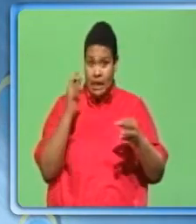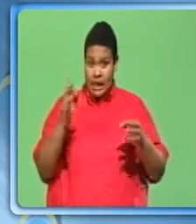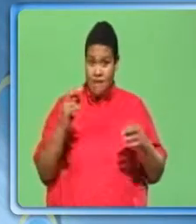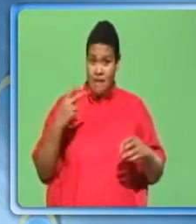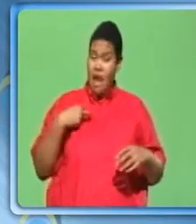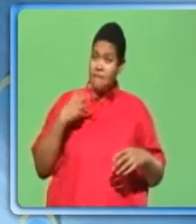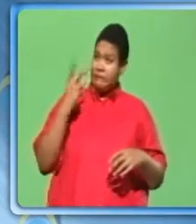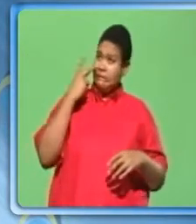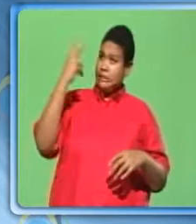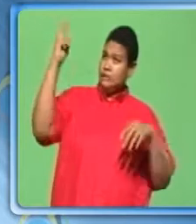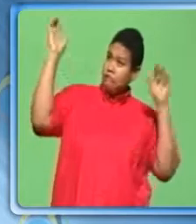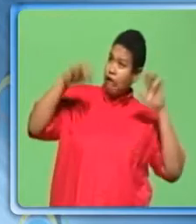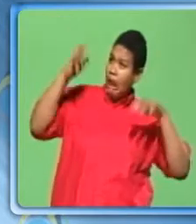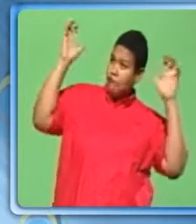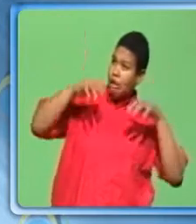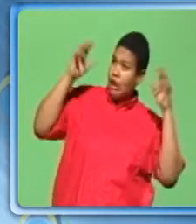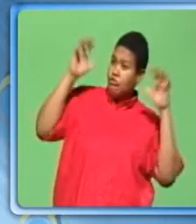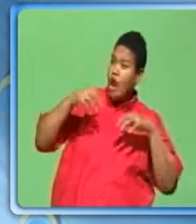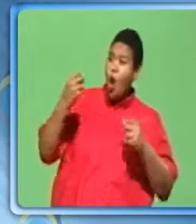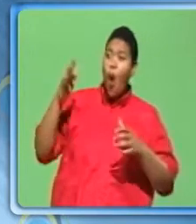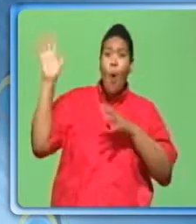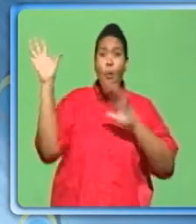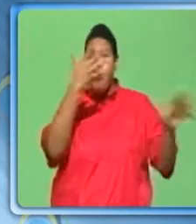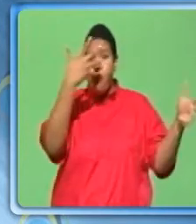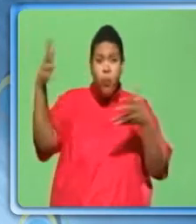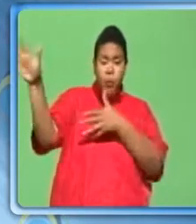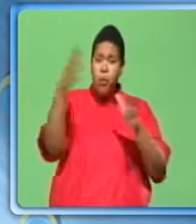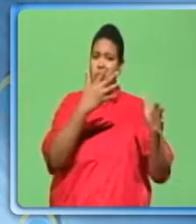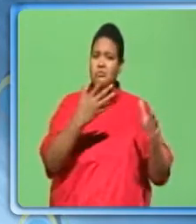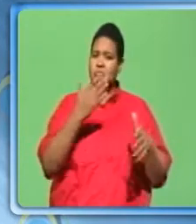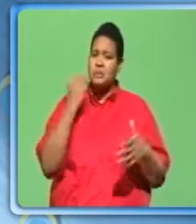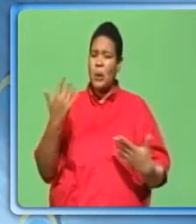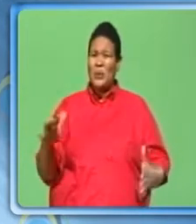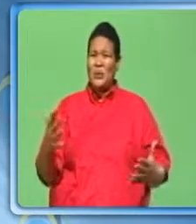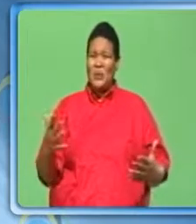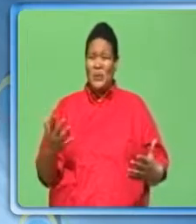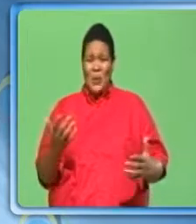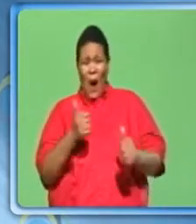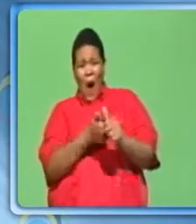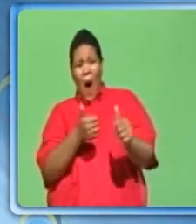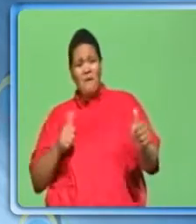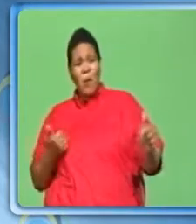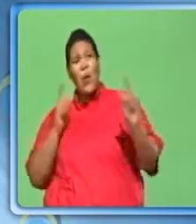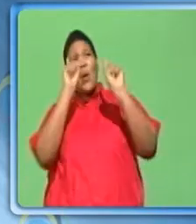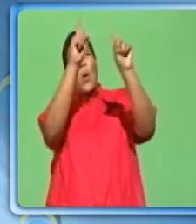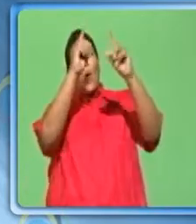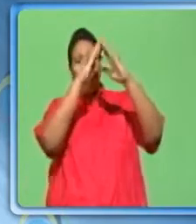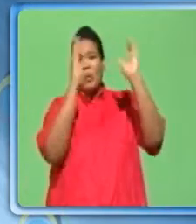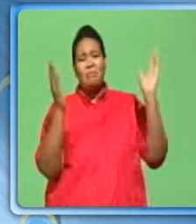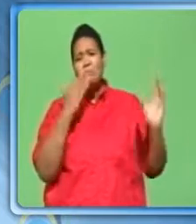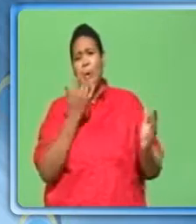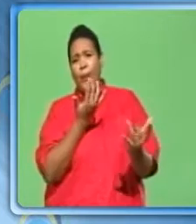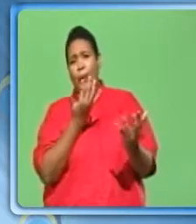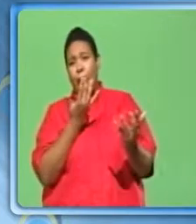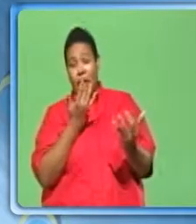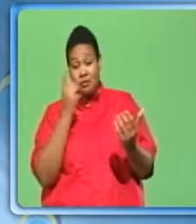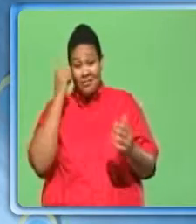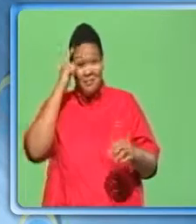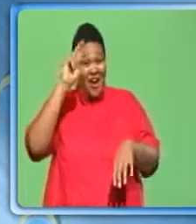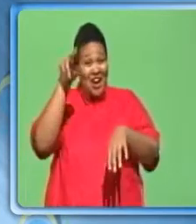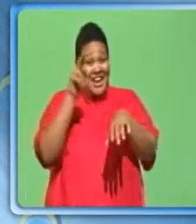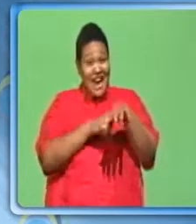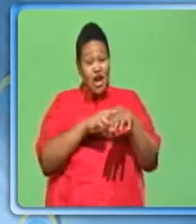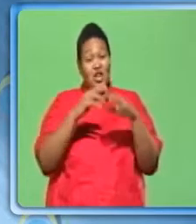has been rain or high winds, then avoid accessing the roof at all, as the nature of the